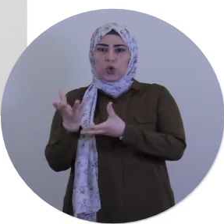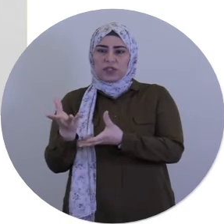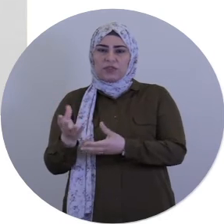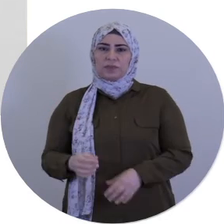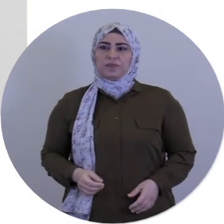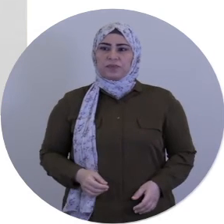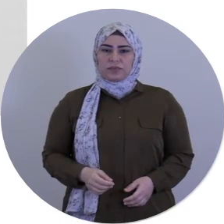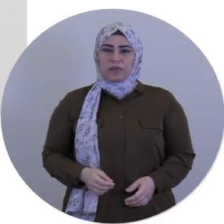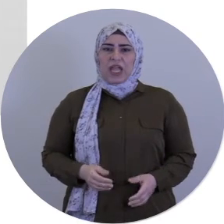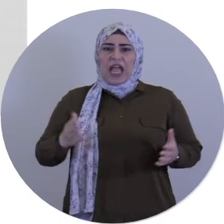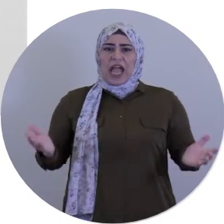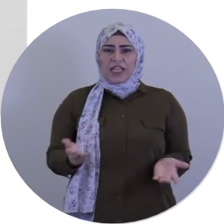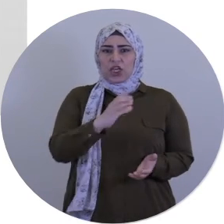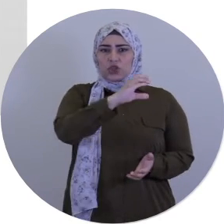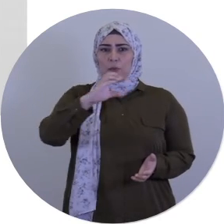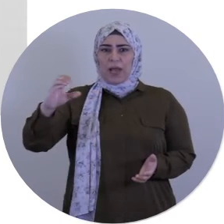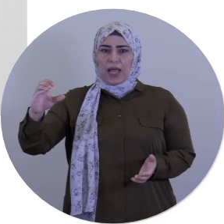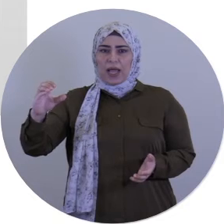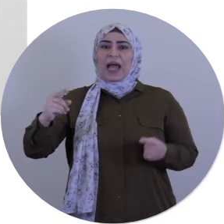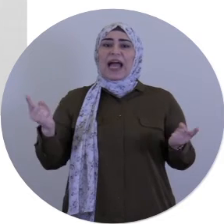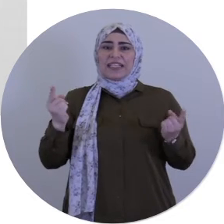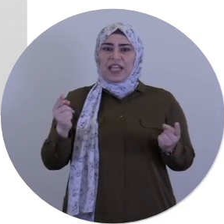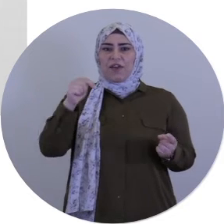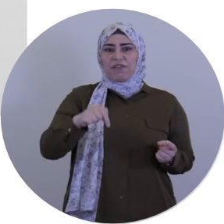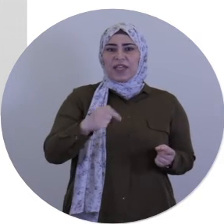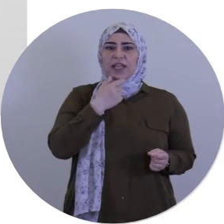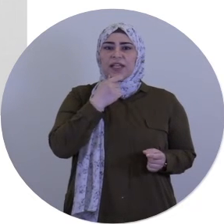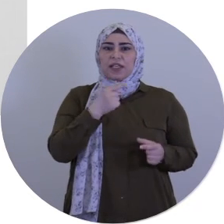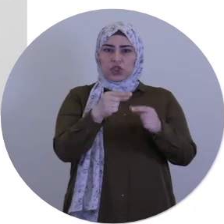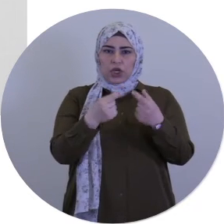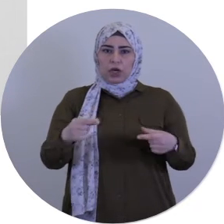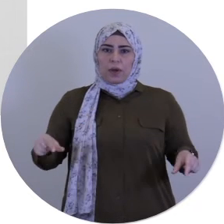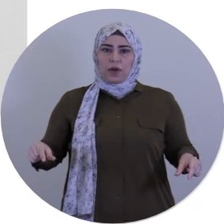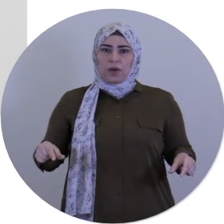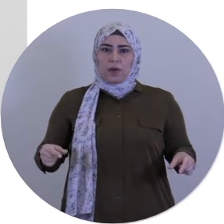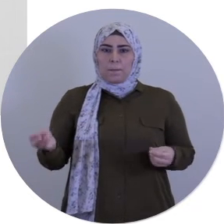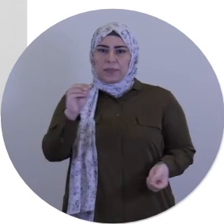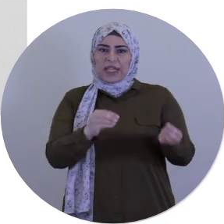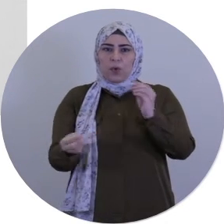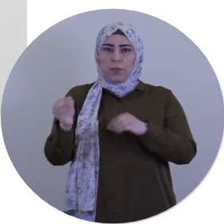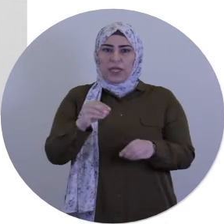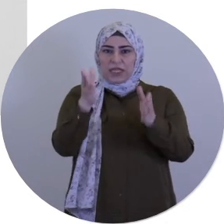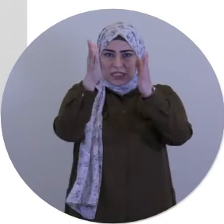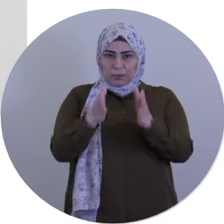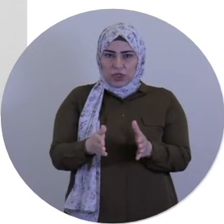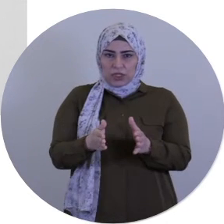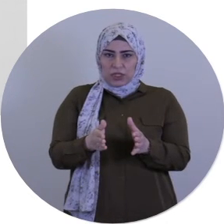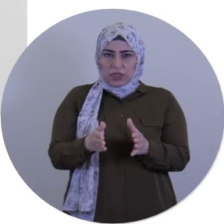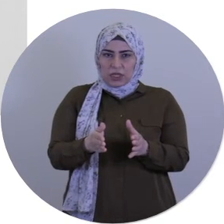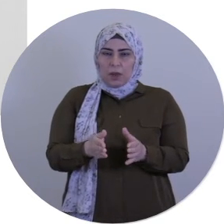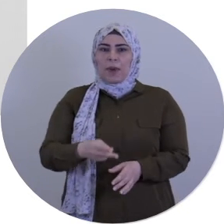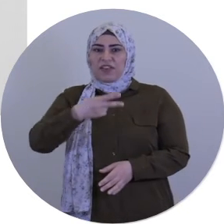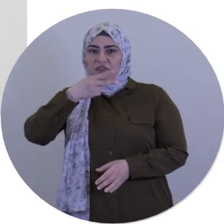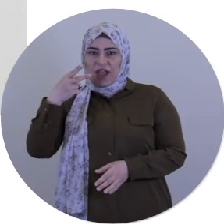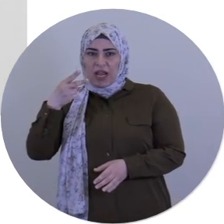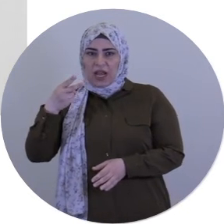formed. Any regular sentence in English grammar starts with the subject, verb, object, but not the causative. It starts with